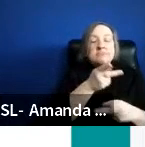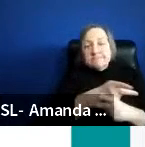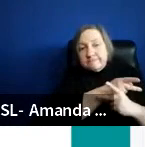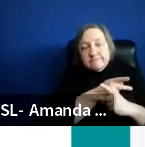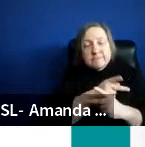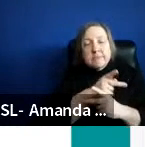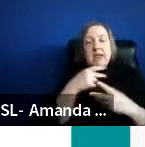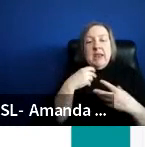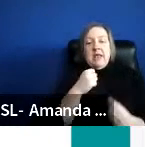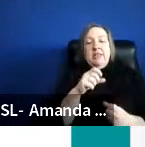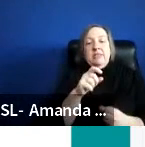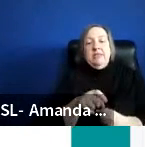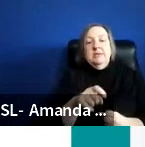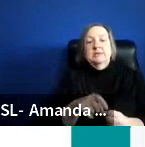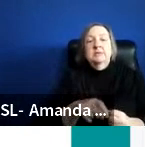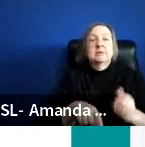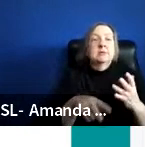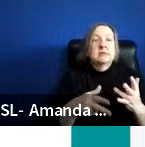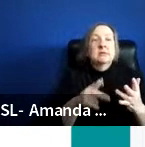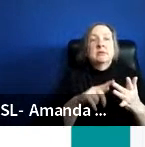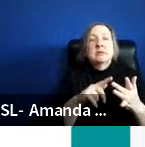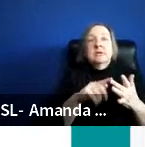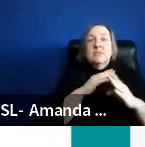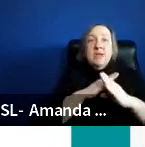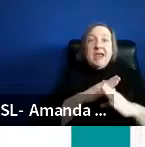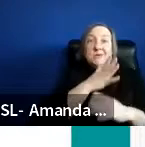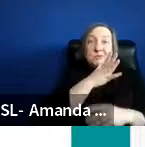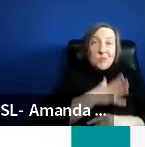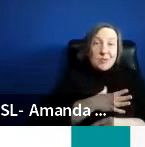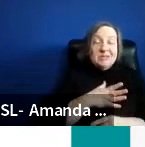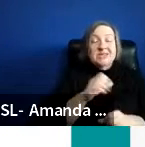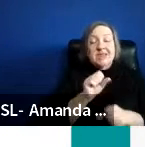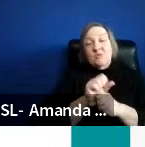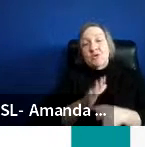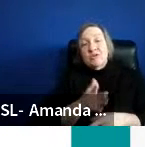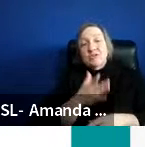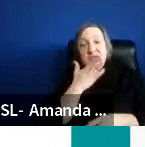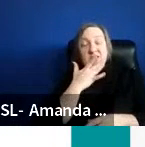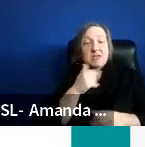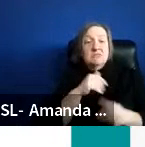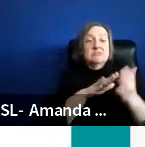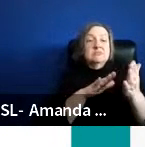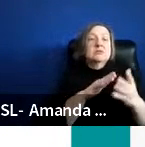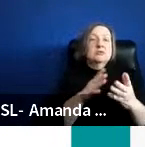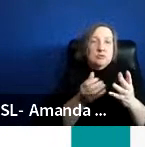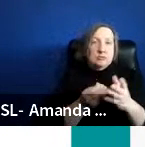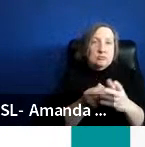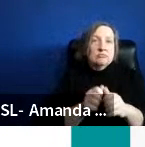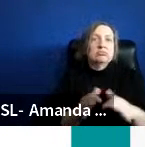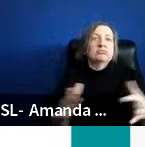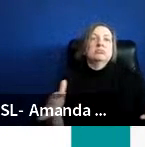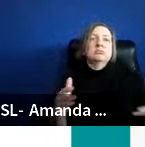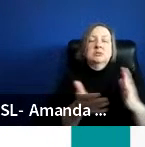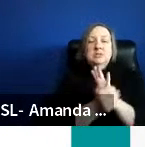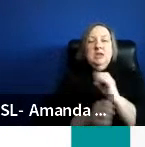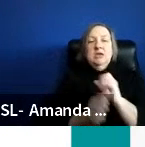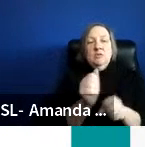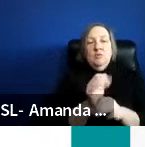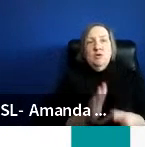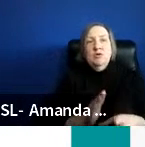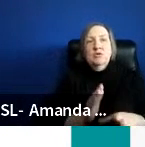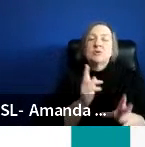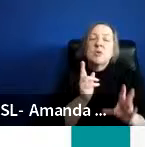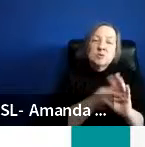needs. 3, knock down the barriers that women and workers of color face to grow a skilled workforce. So join,